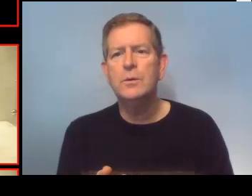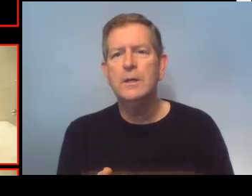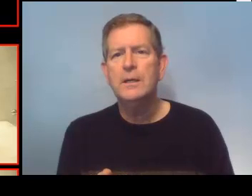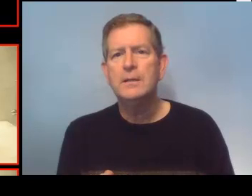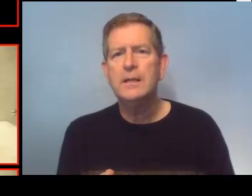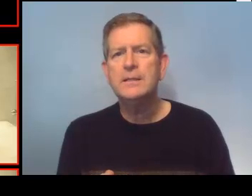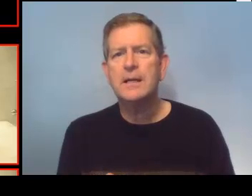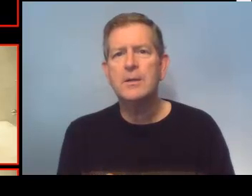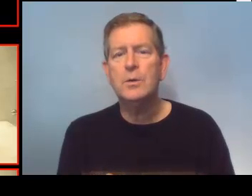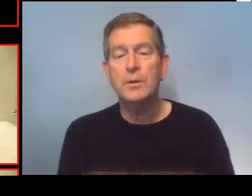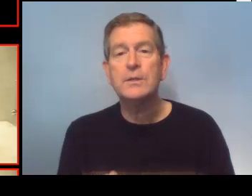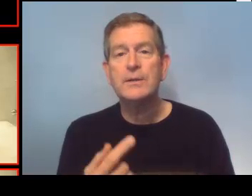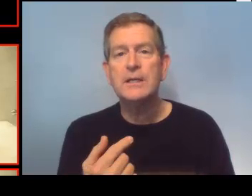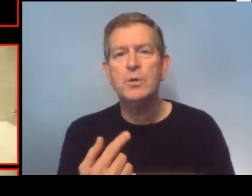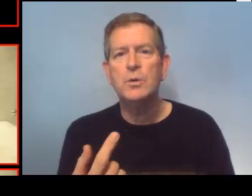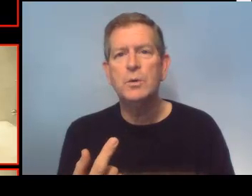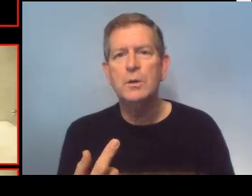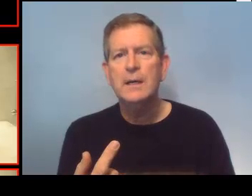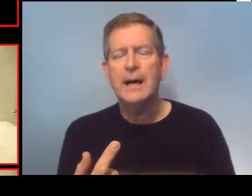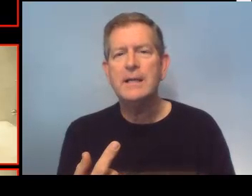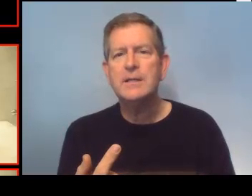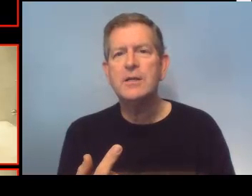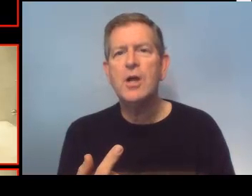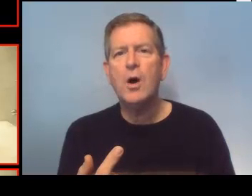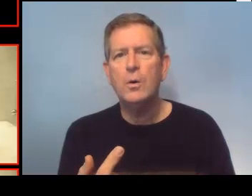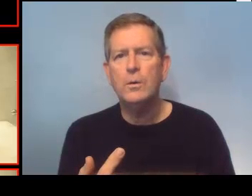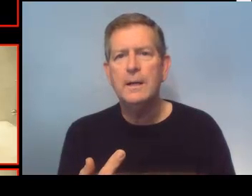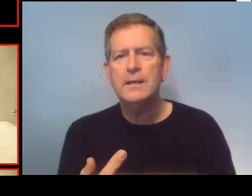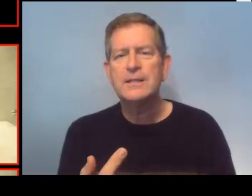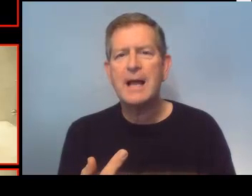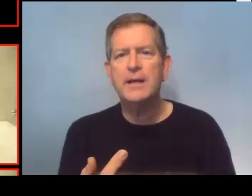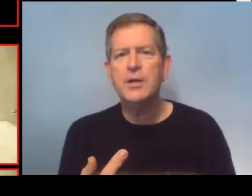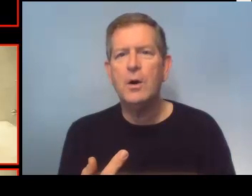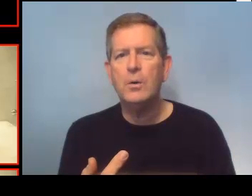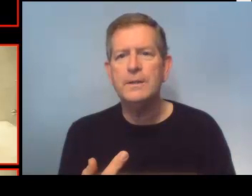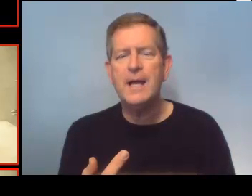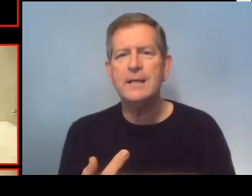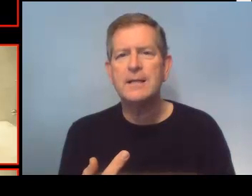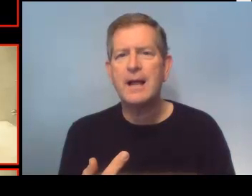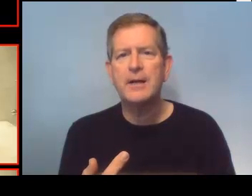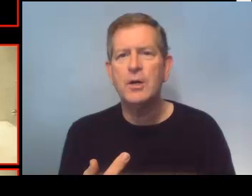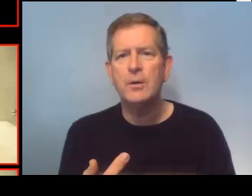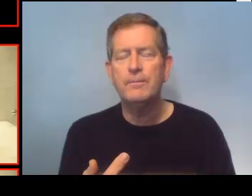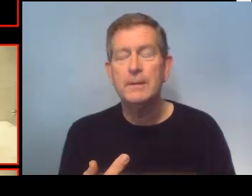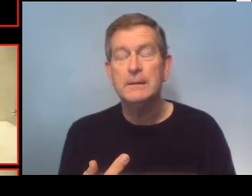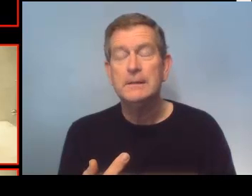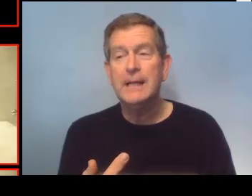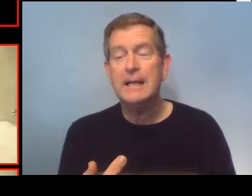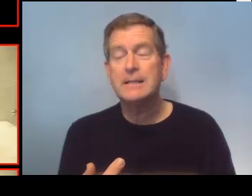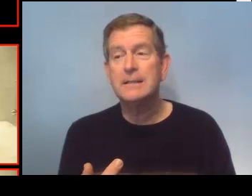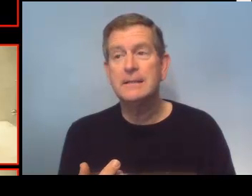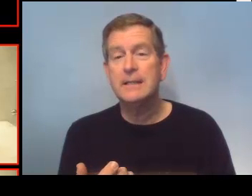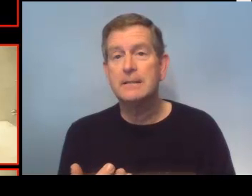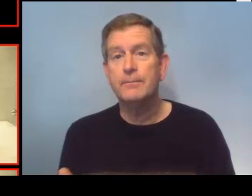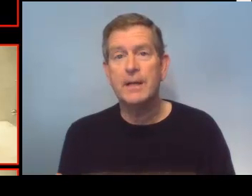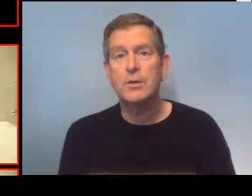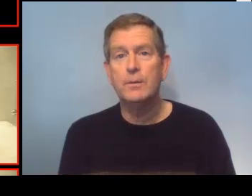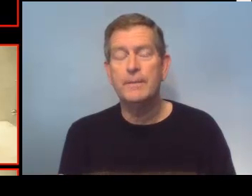sacs à dos, des sacs à dos. Notice how I said do. I didn't say do. Sac à dos, des sacs à dos.